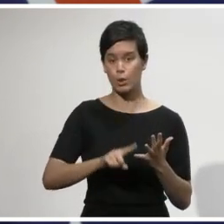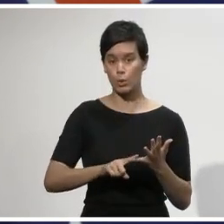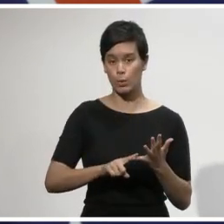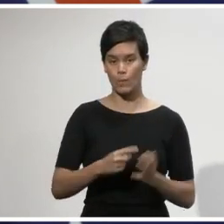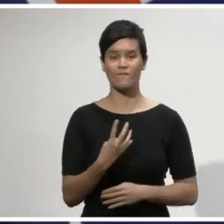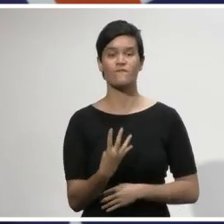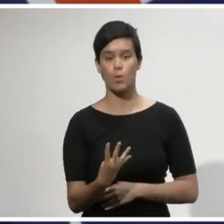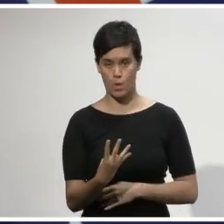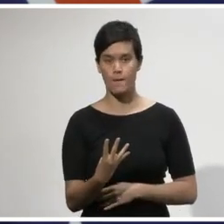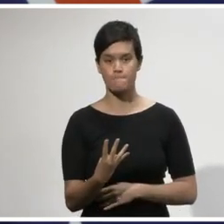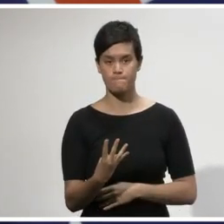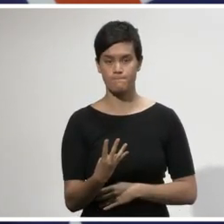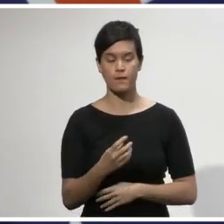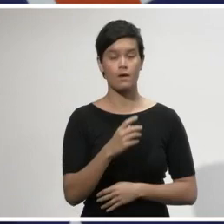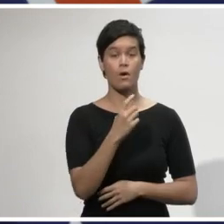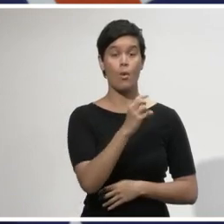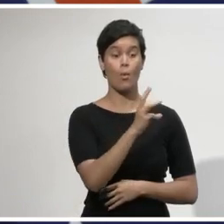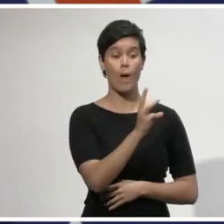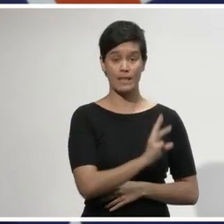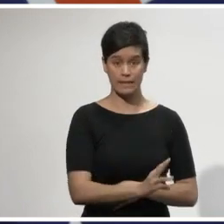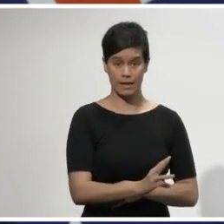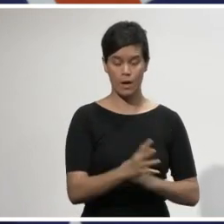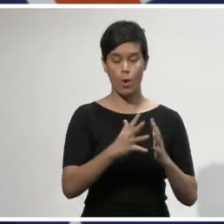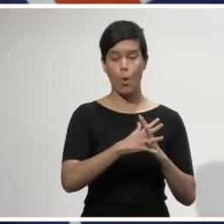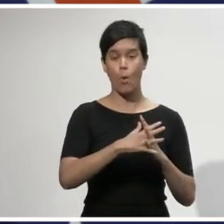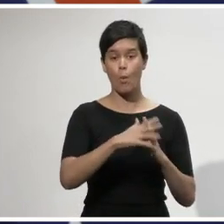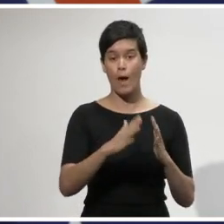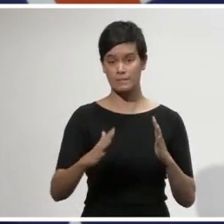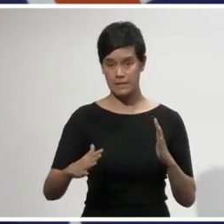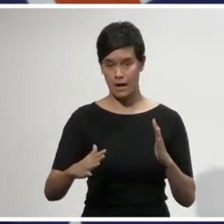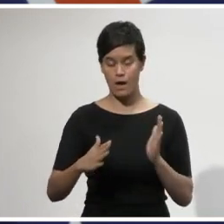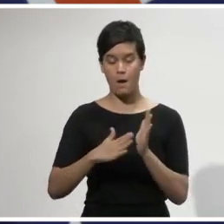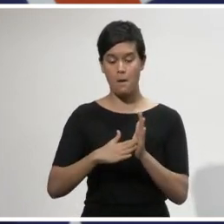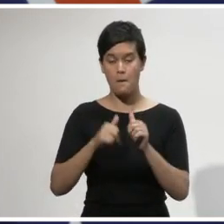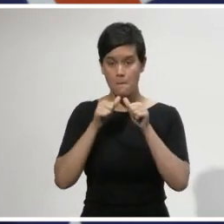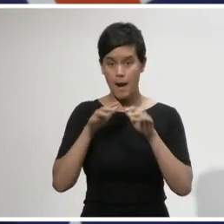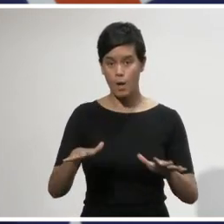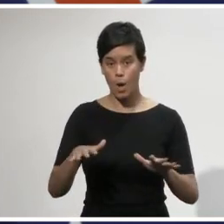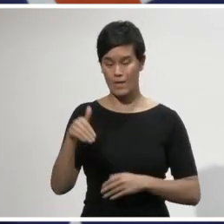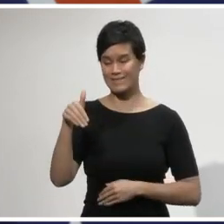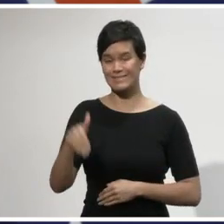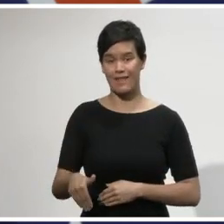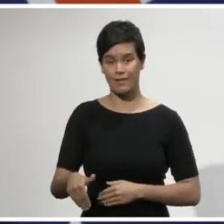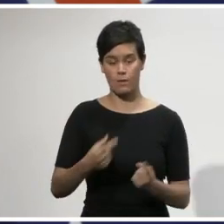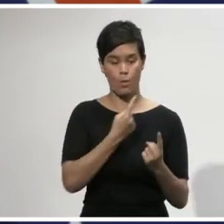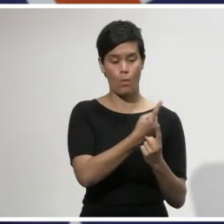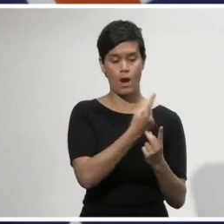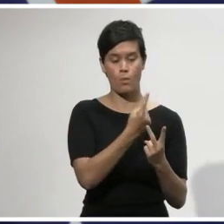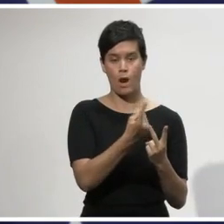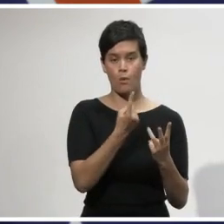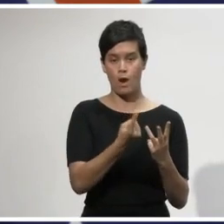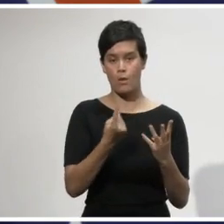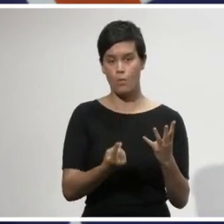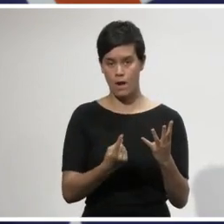ICU, 1 each in Wellington, Waitemata, Counties Manukau and Southern DHBs. 2 of